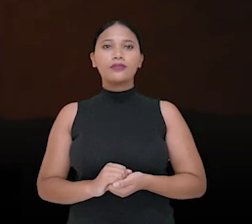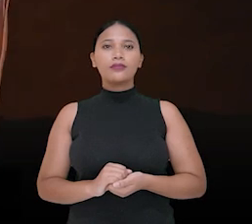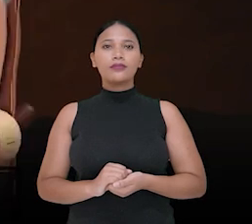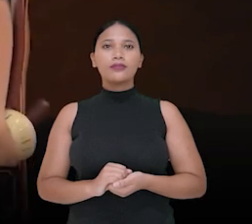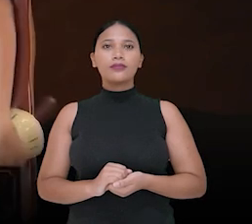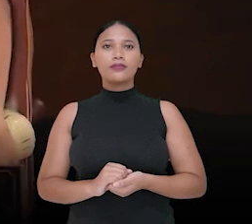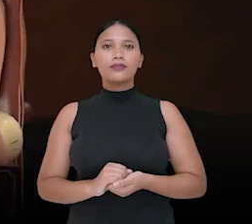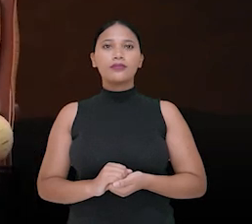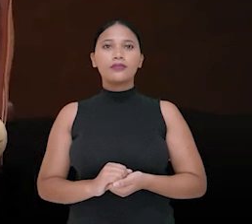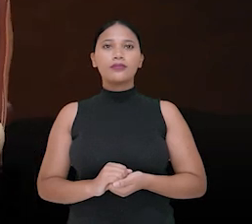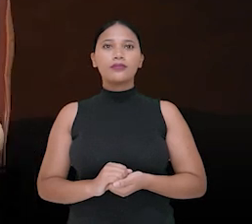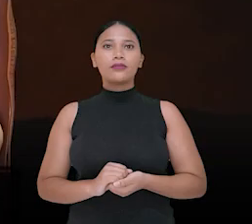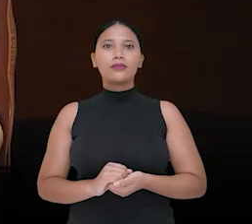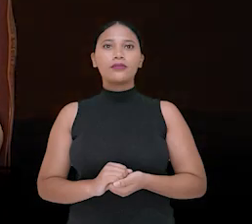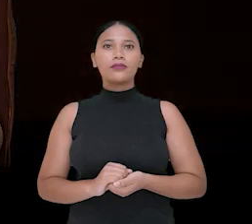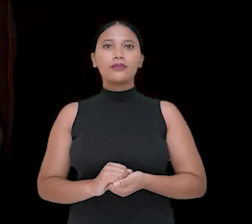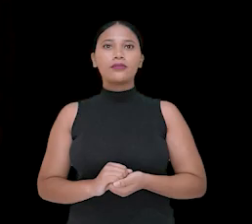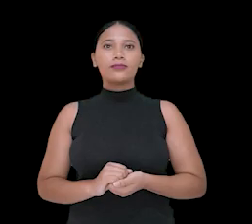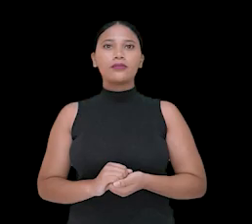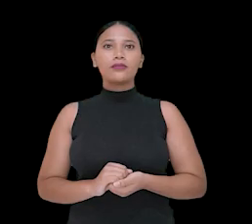allon.